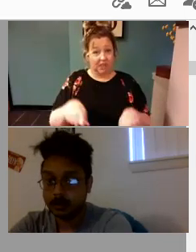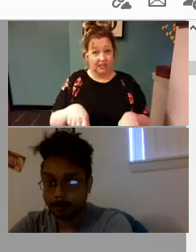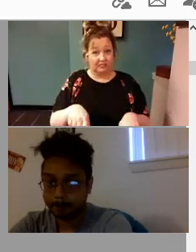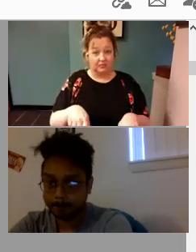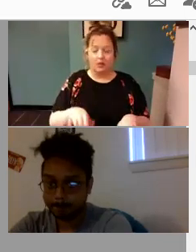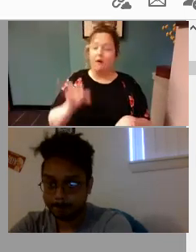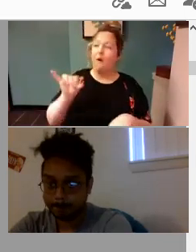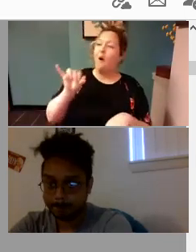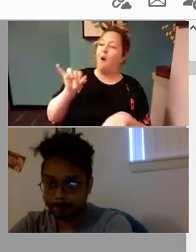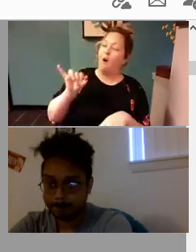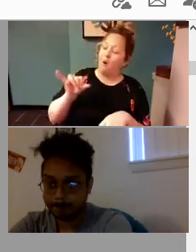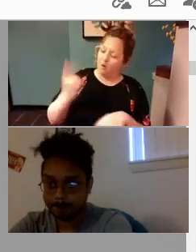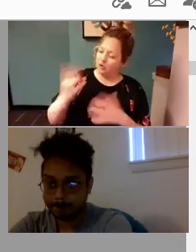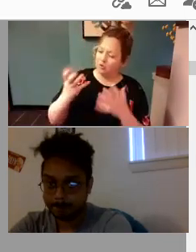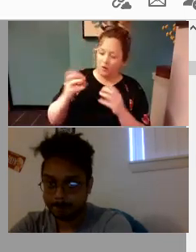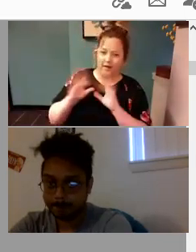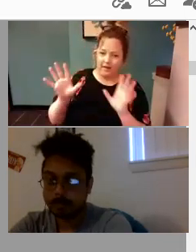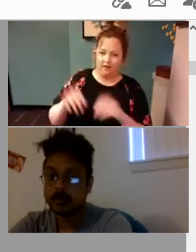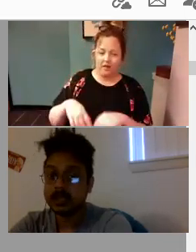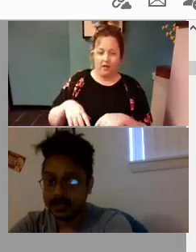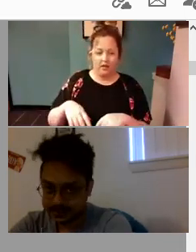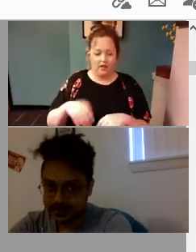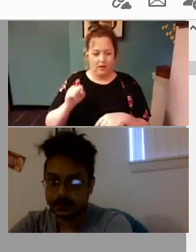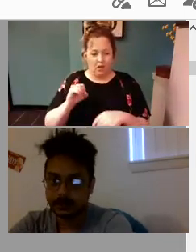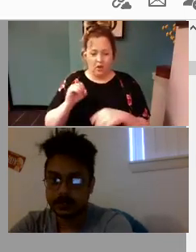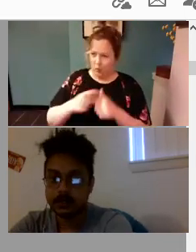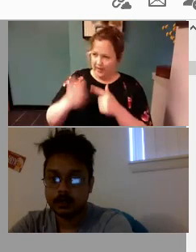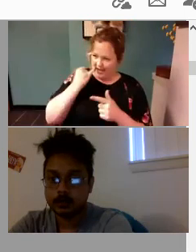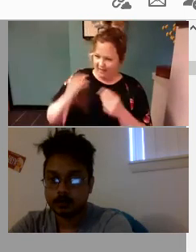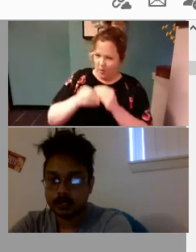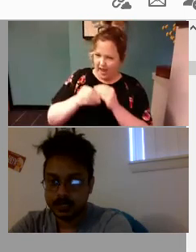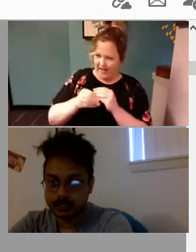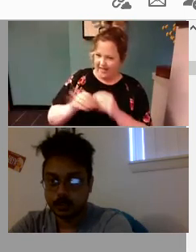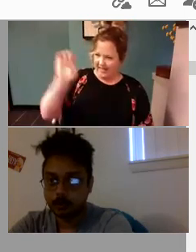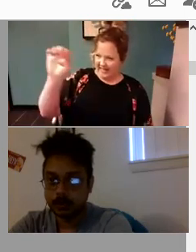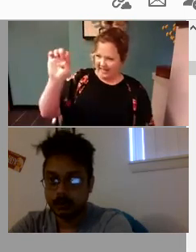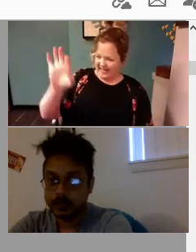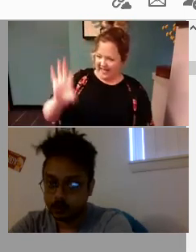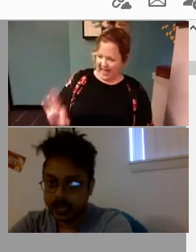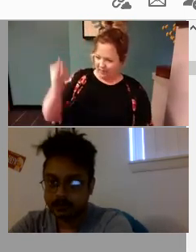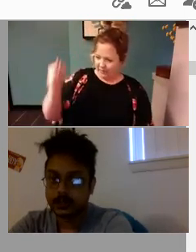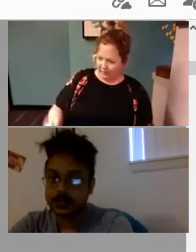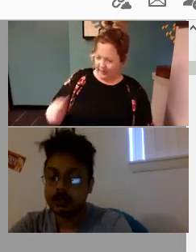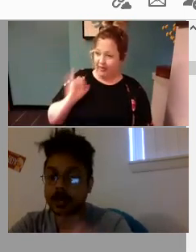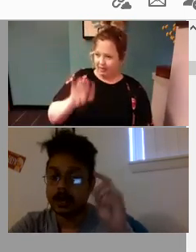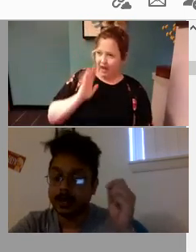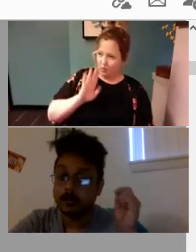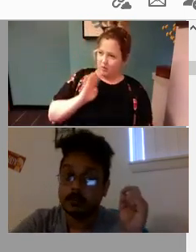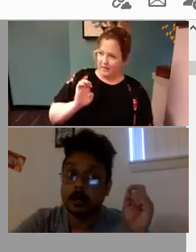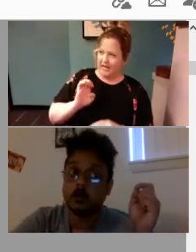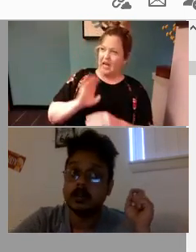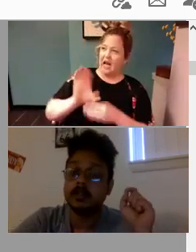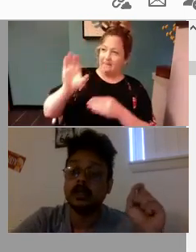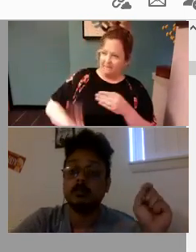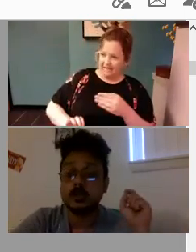about. And then you could finally have E to F, and then you'd have a complete tree. Exactly. Connecting all nodes. Okay. Yes. So we would have a tree.